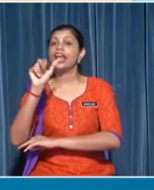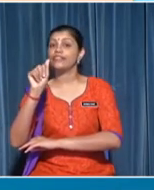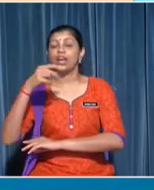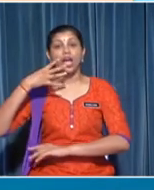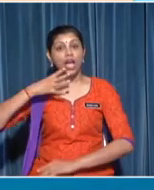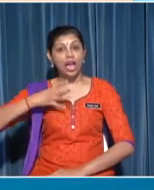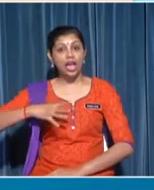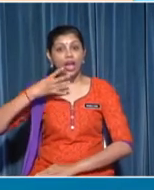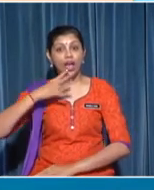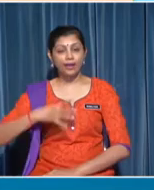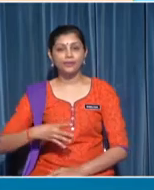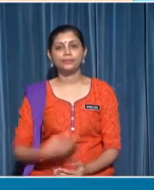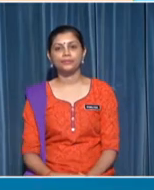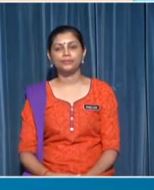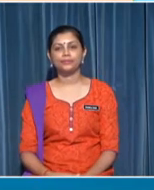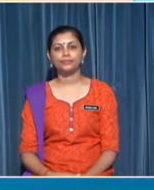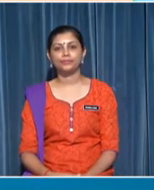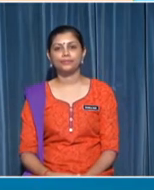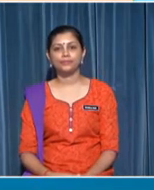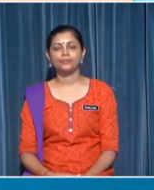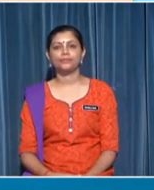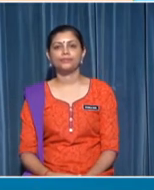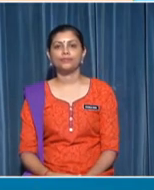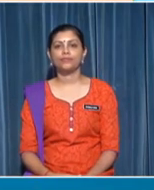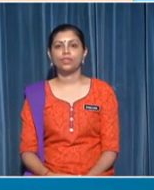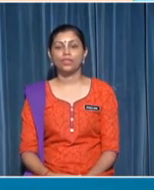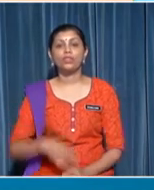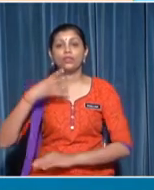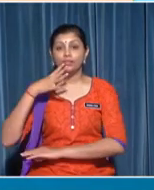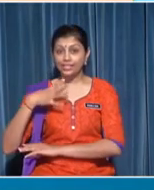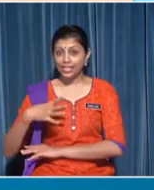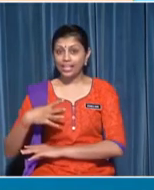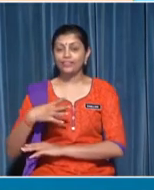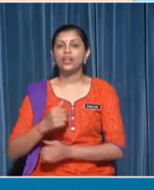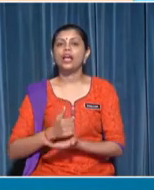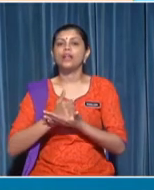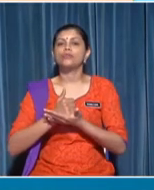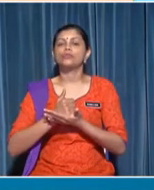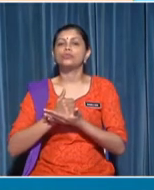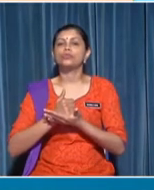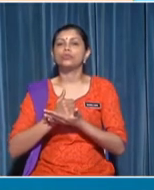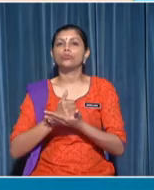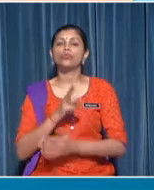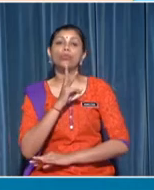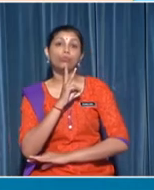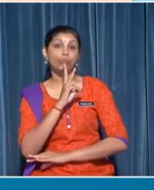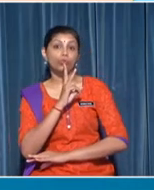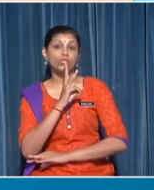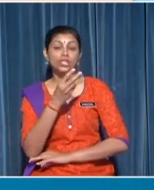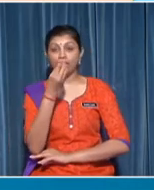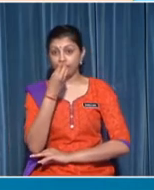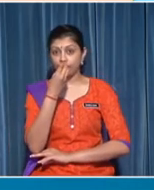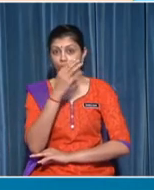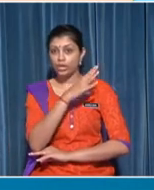the watery substance inside your mouth. Saliva helps to moisten the food and also